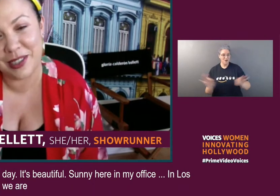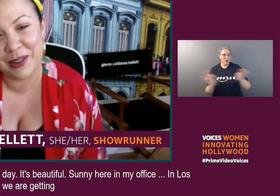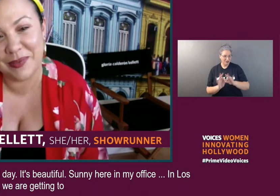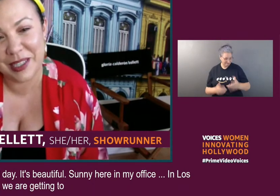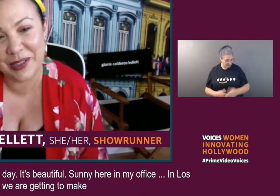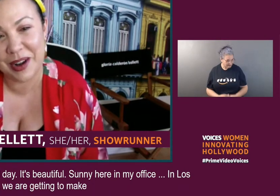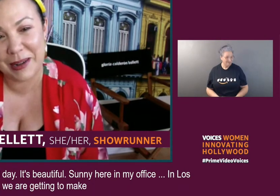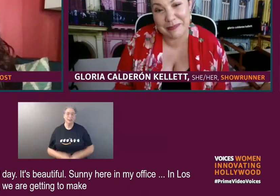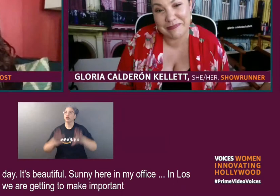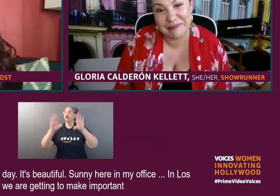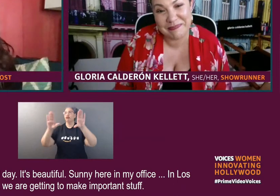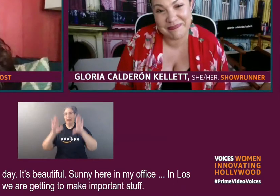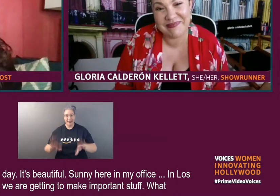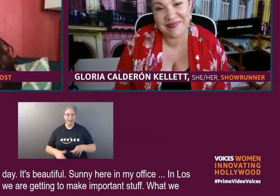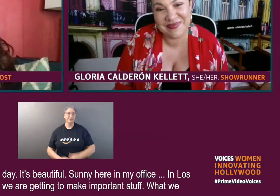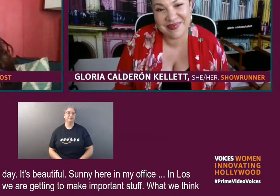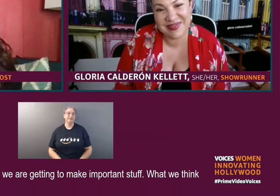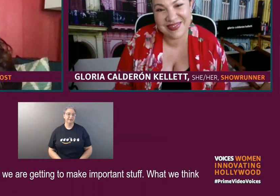important stuff. So it's great.